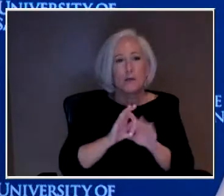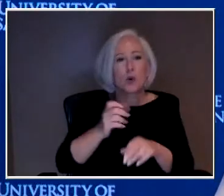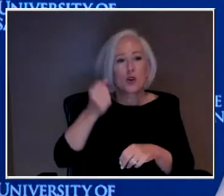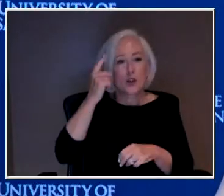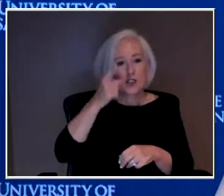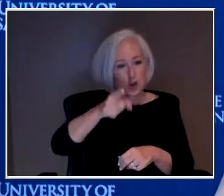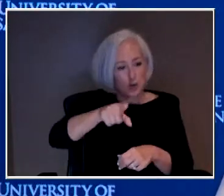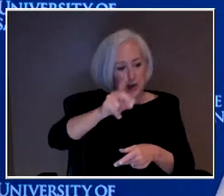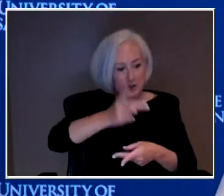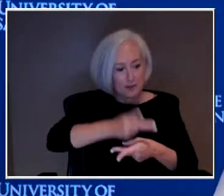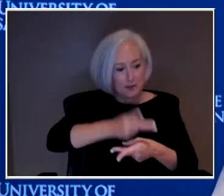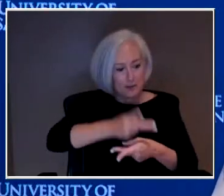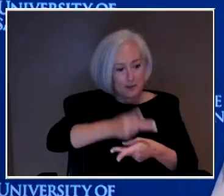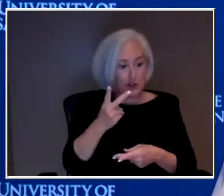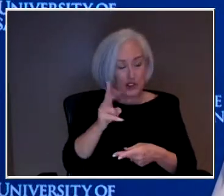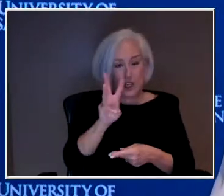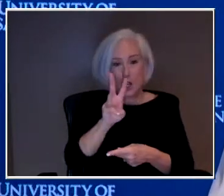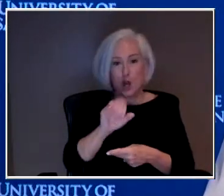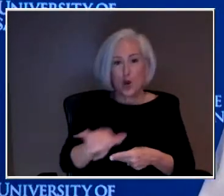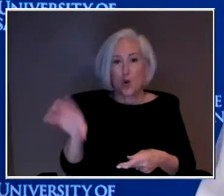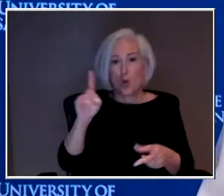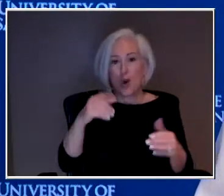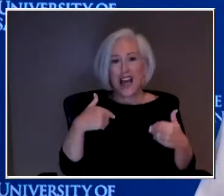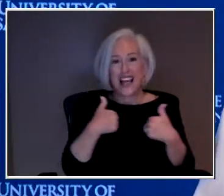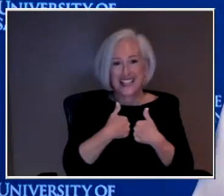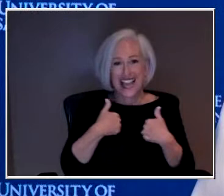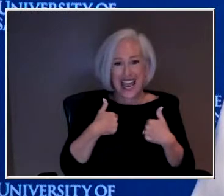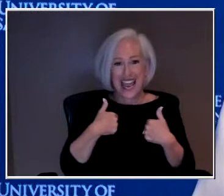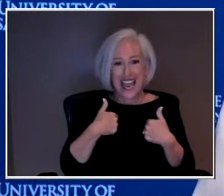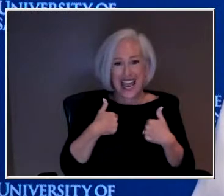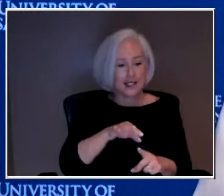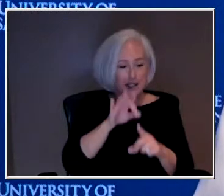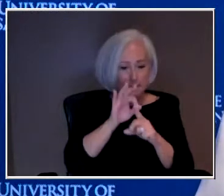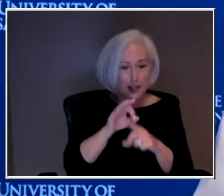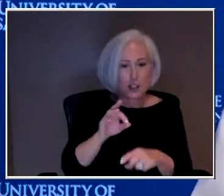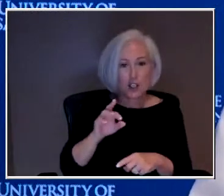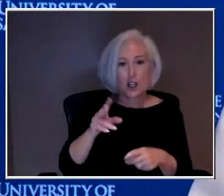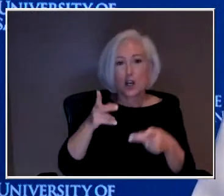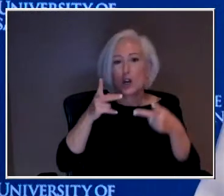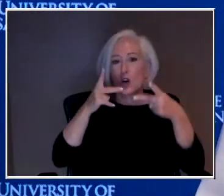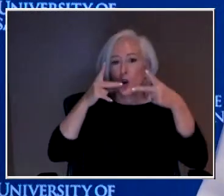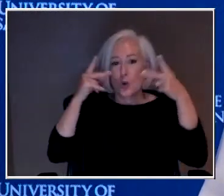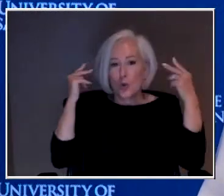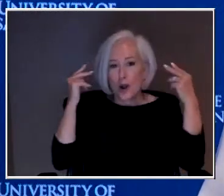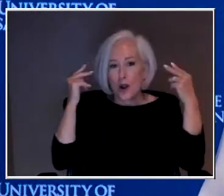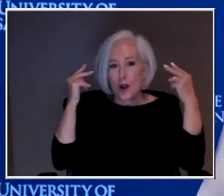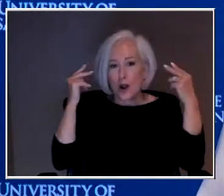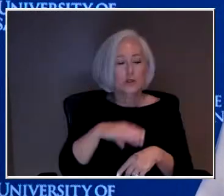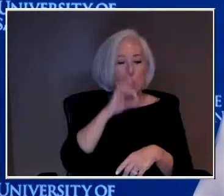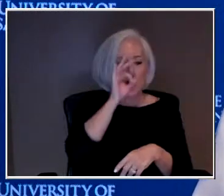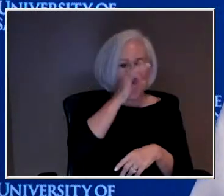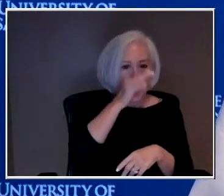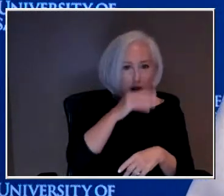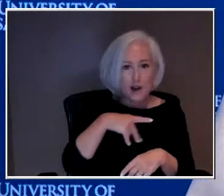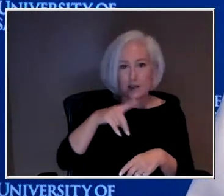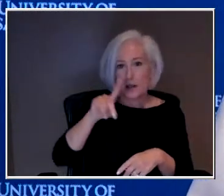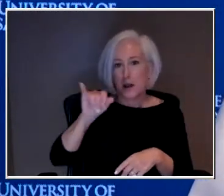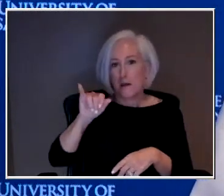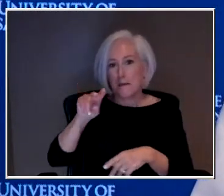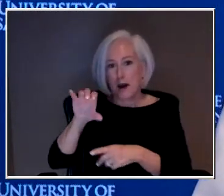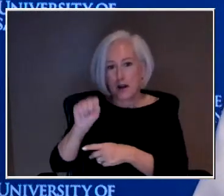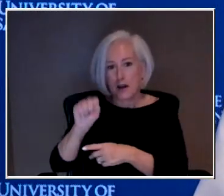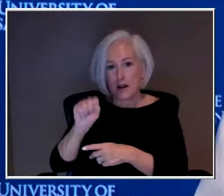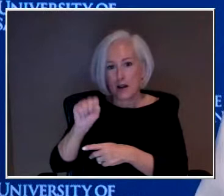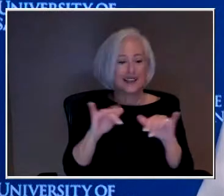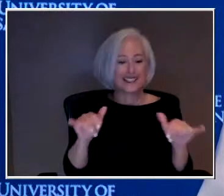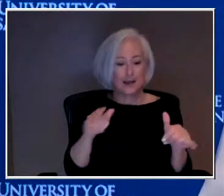wild animals, especially those animals that you talked about. Raccoons, foxes, possums, those animals that really seem to eat anything,